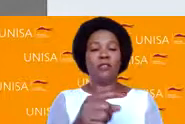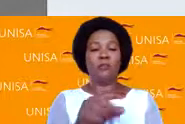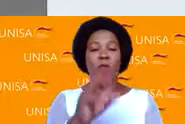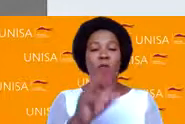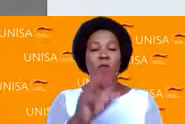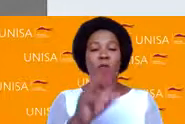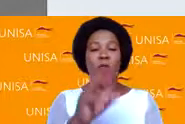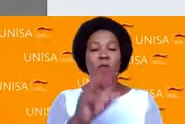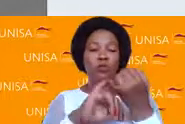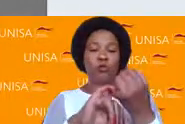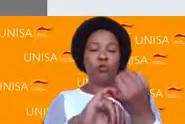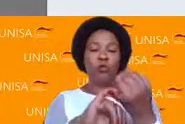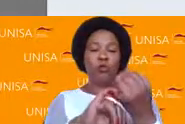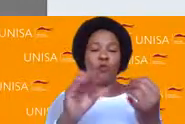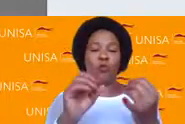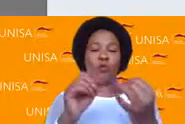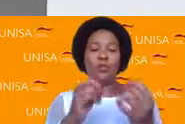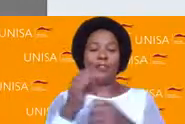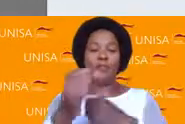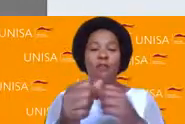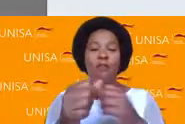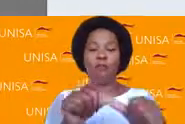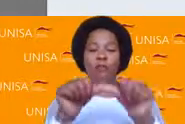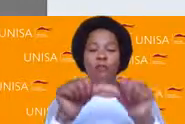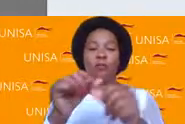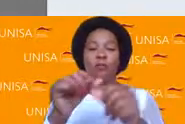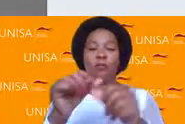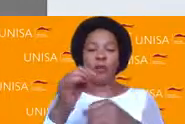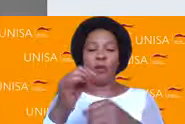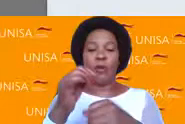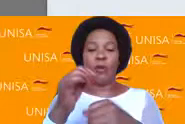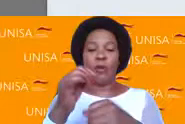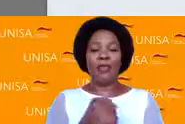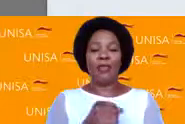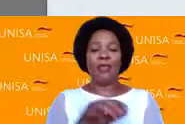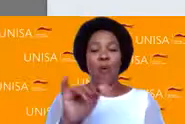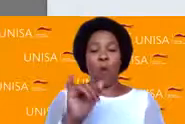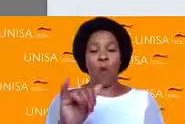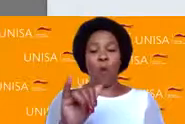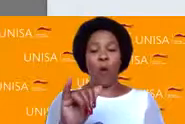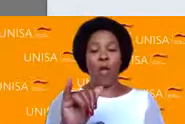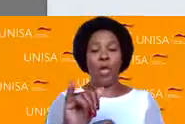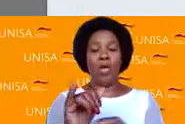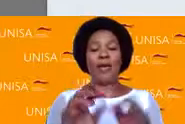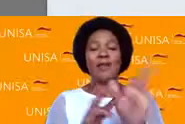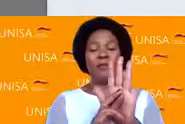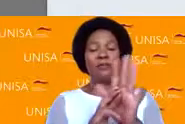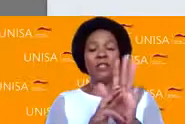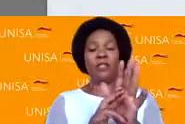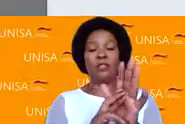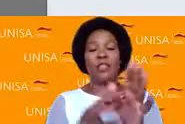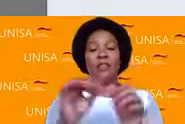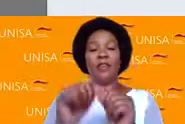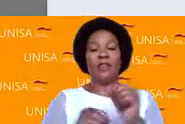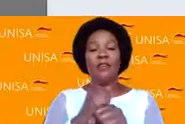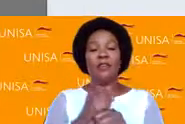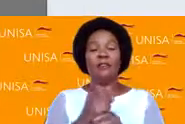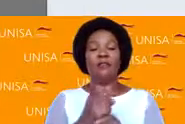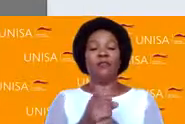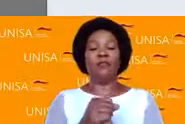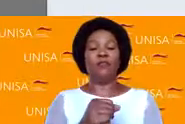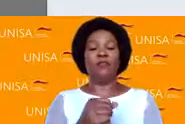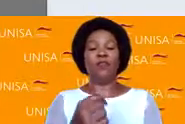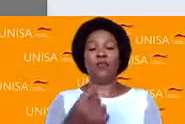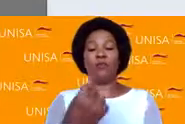followed by the year, and then a Y to indicate it's a year module. If it was a semester module, it would be S1 or